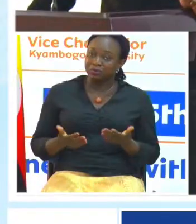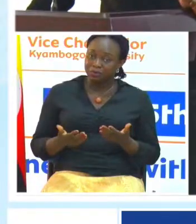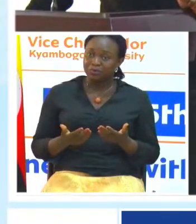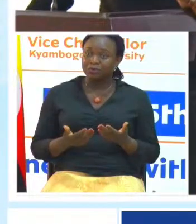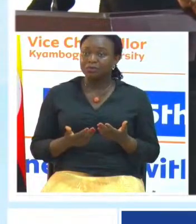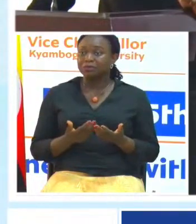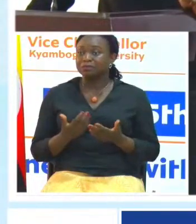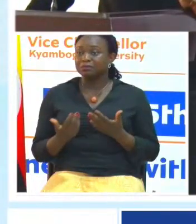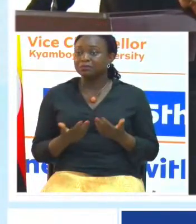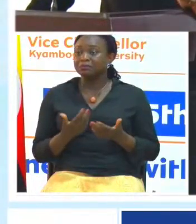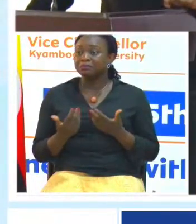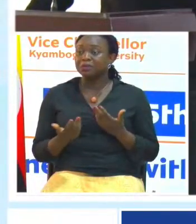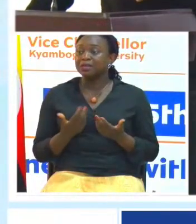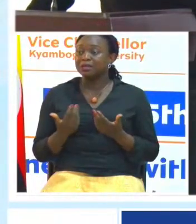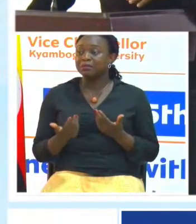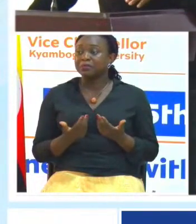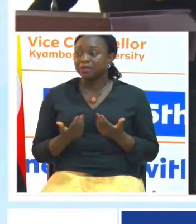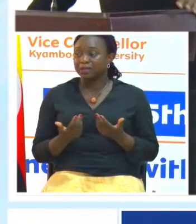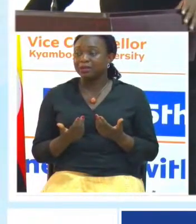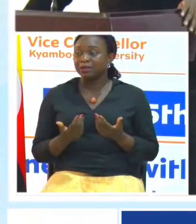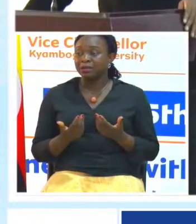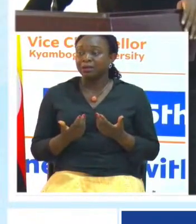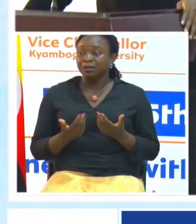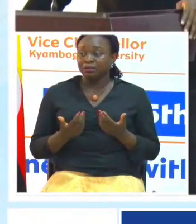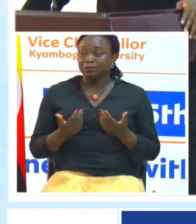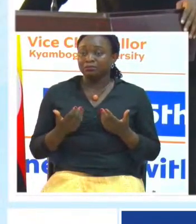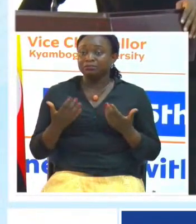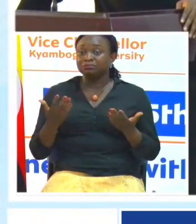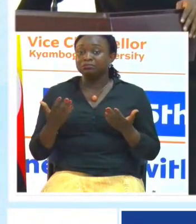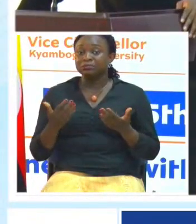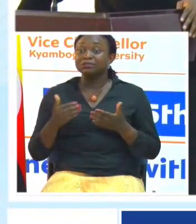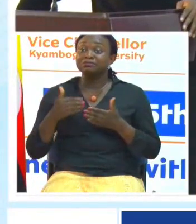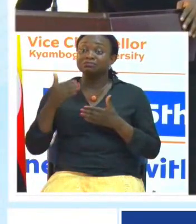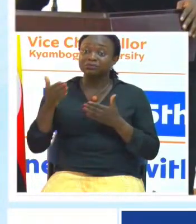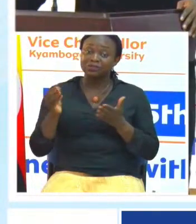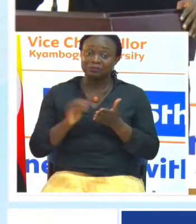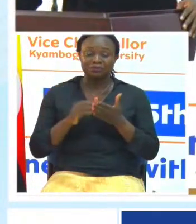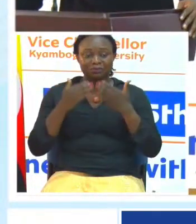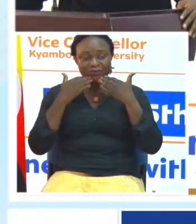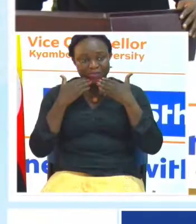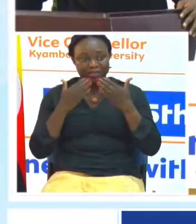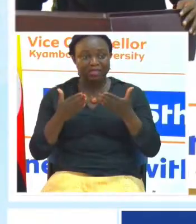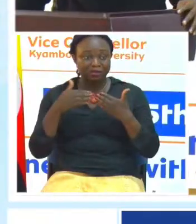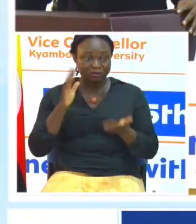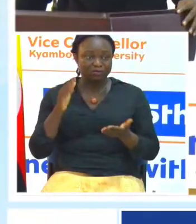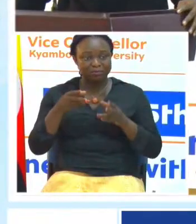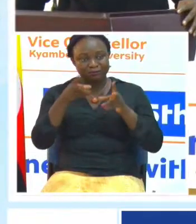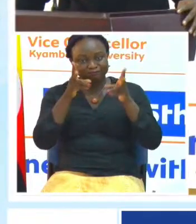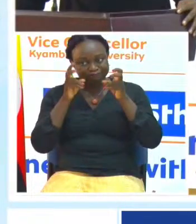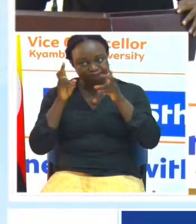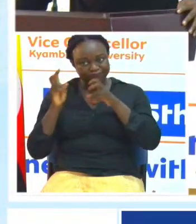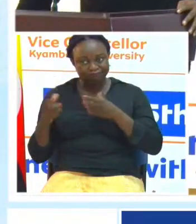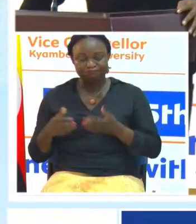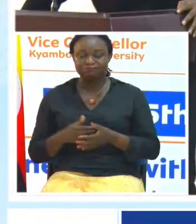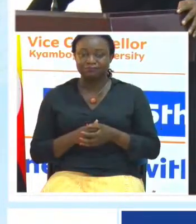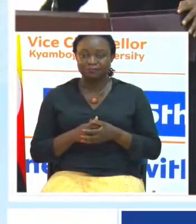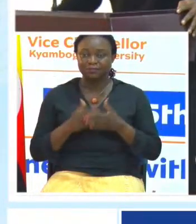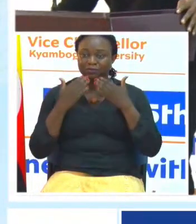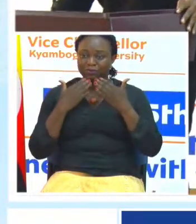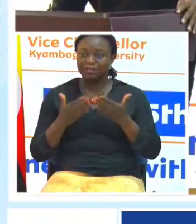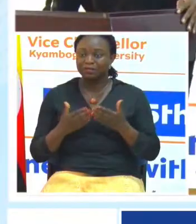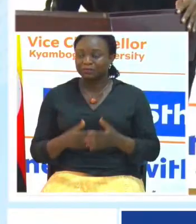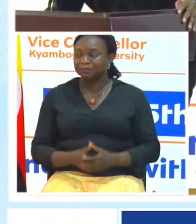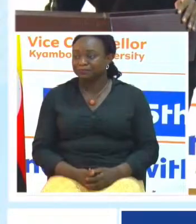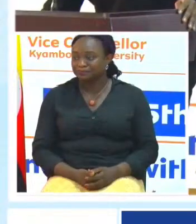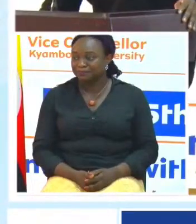with that particular guild president at that time. Thank you very much for listening to me. I thank you all.